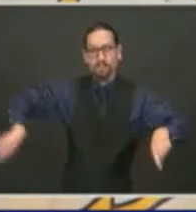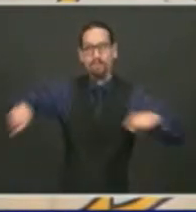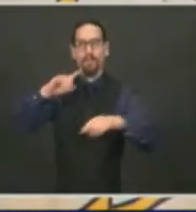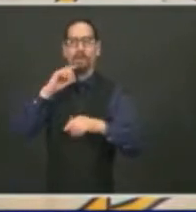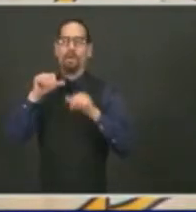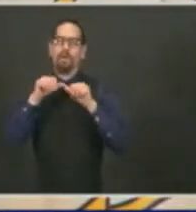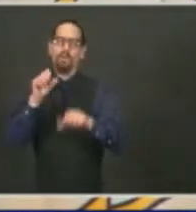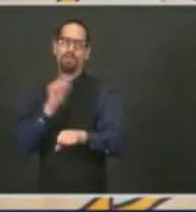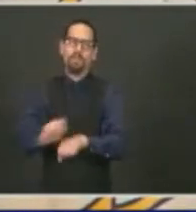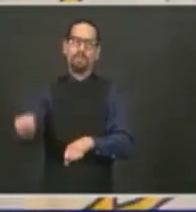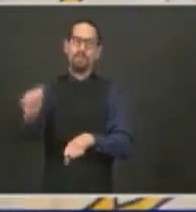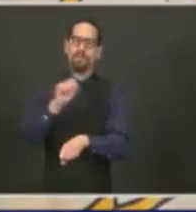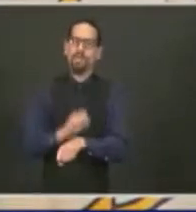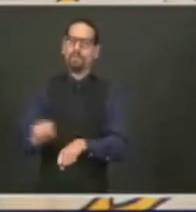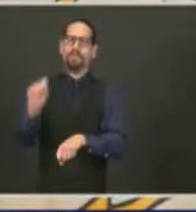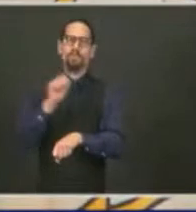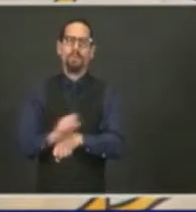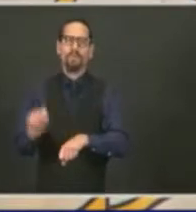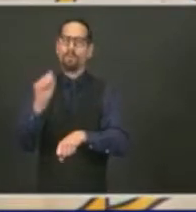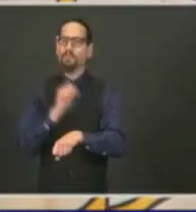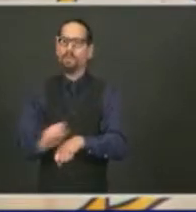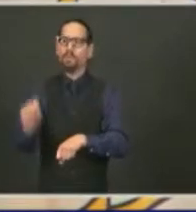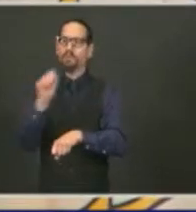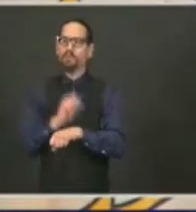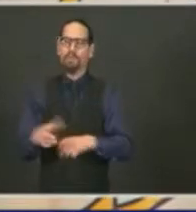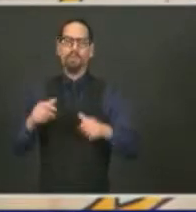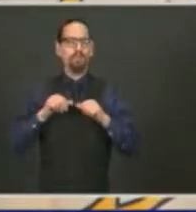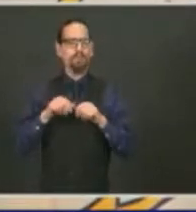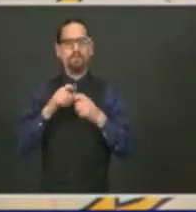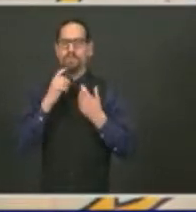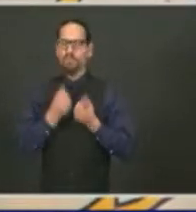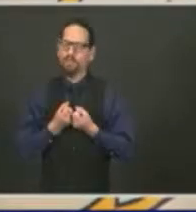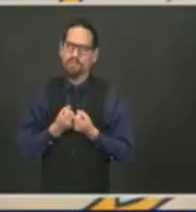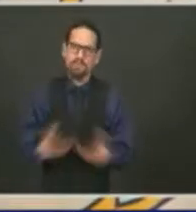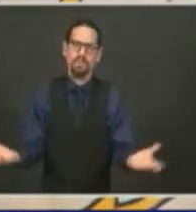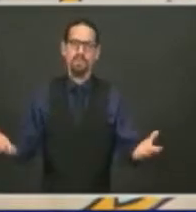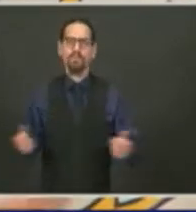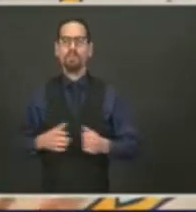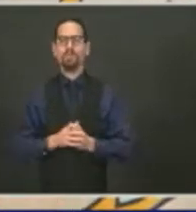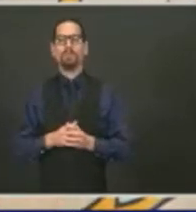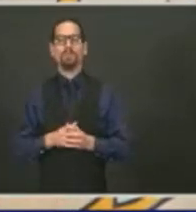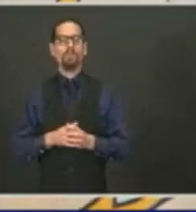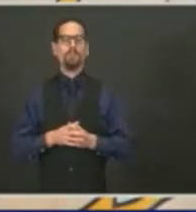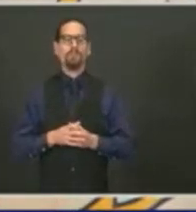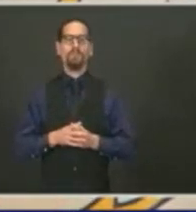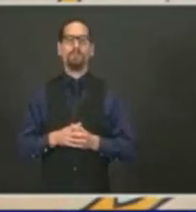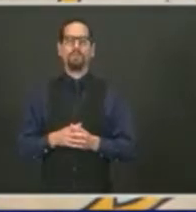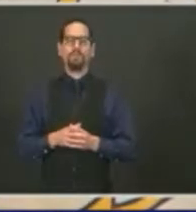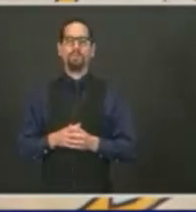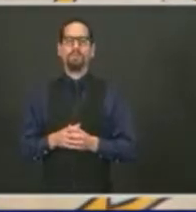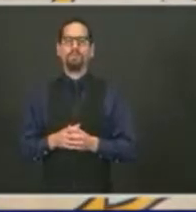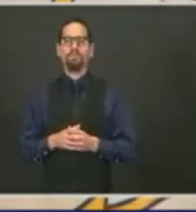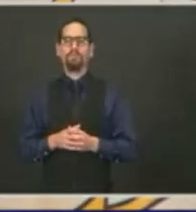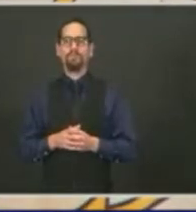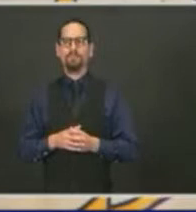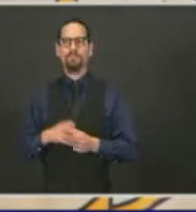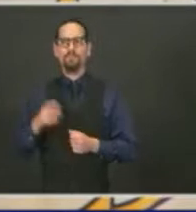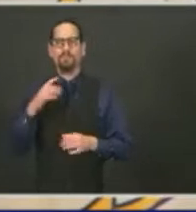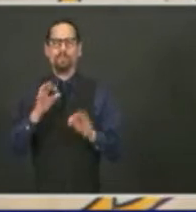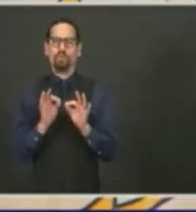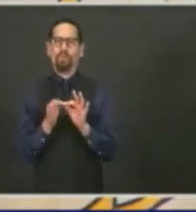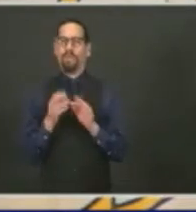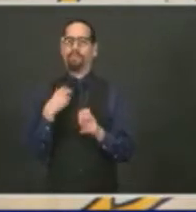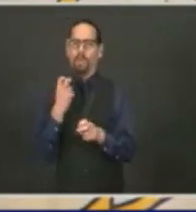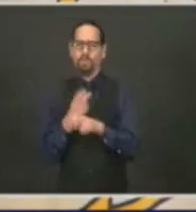best. I have not made a secret of the fact that in certain places, Pawtucket, Warwick, I have been disappointed. I think they could have done better.